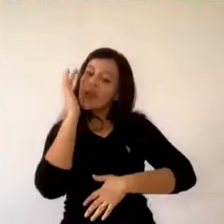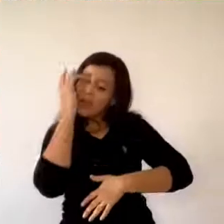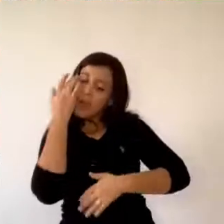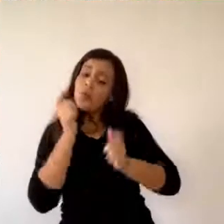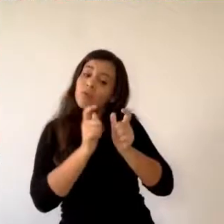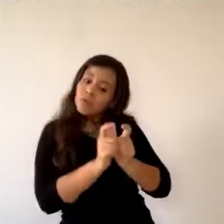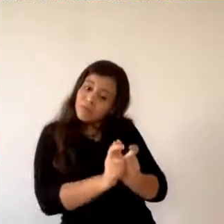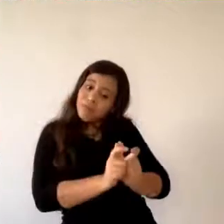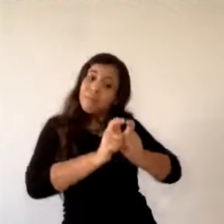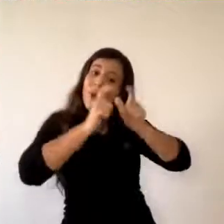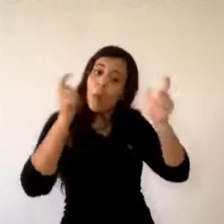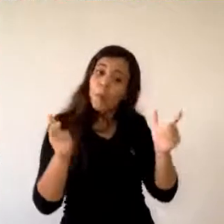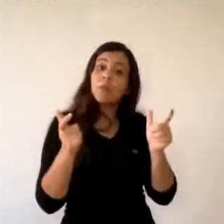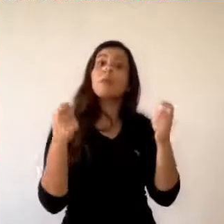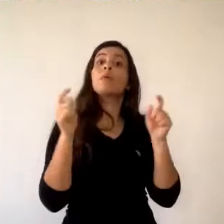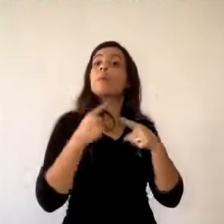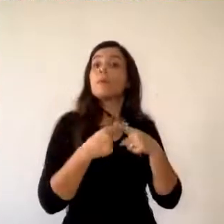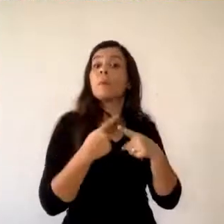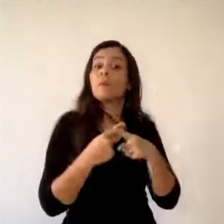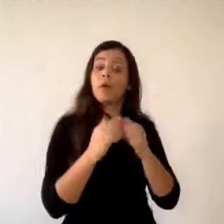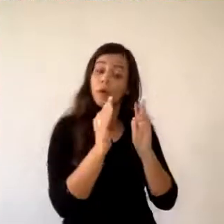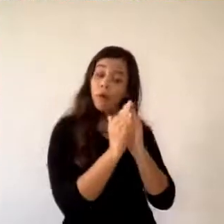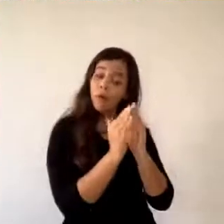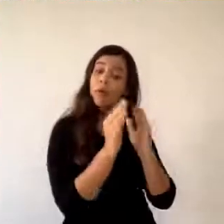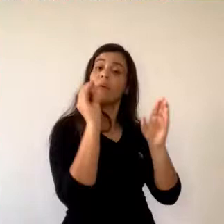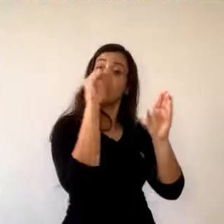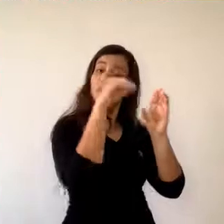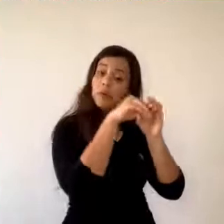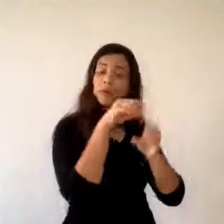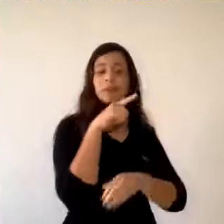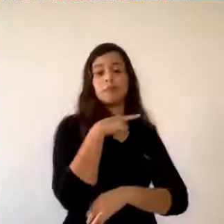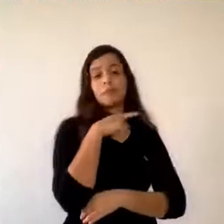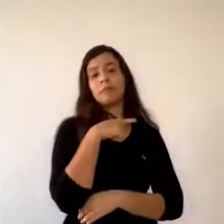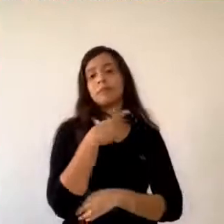well, because it also happens within the household.